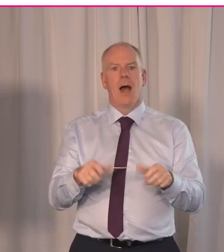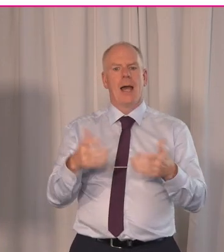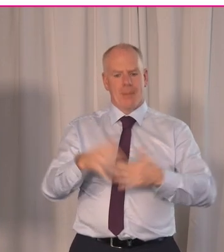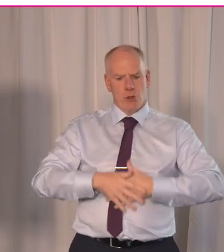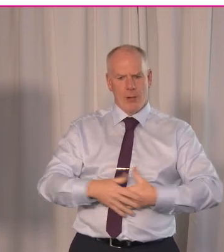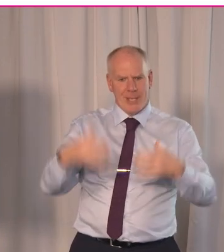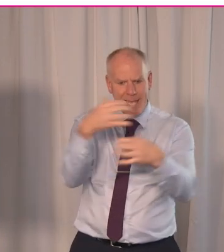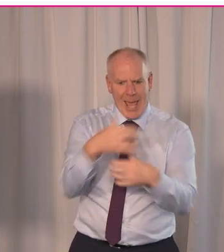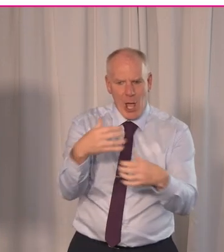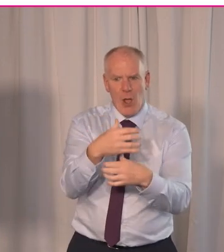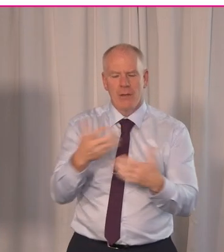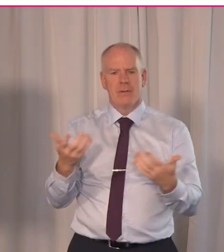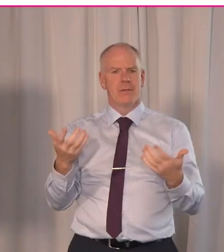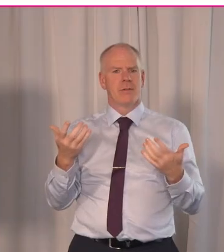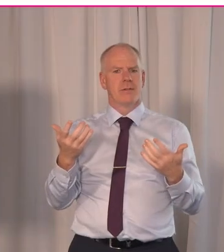lot of